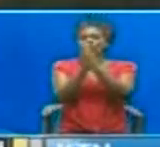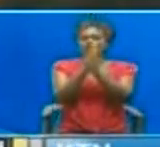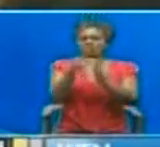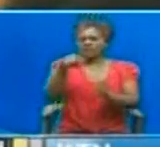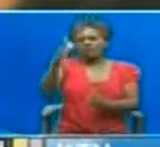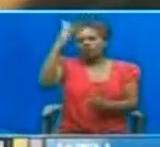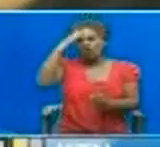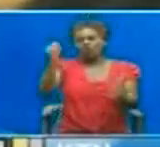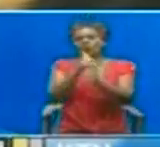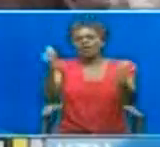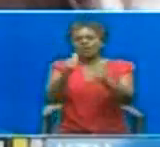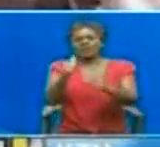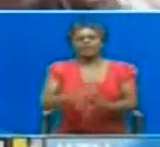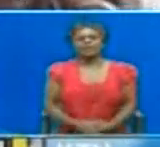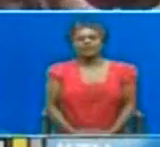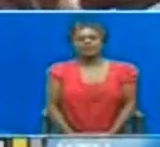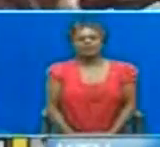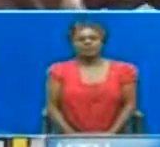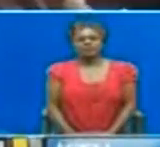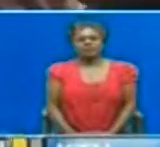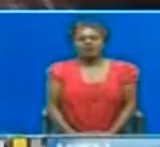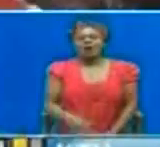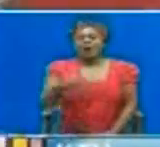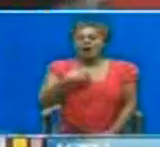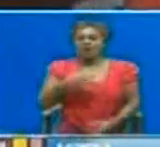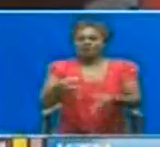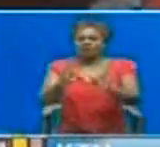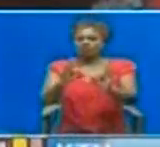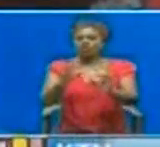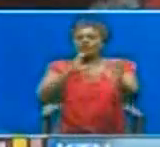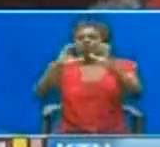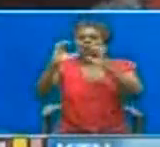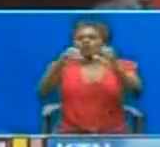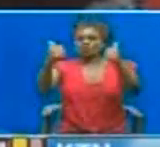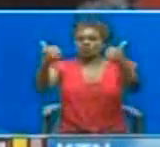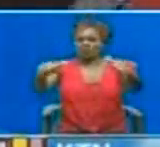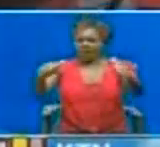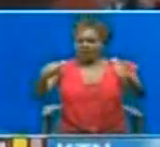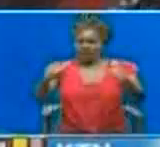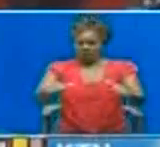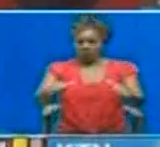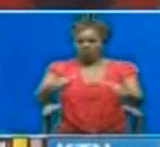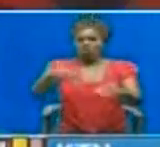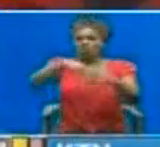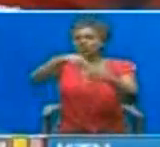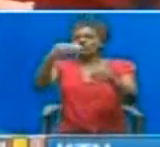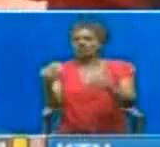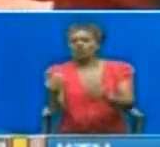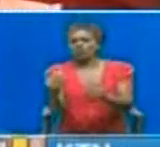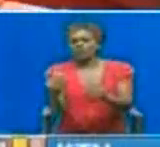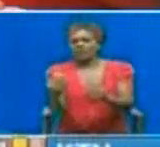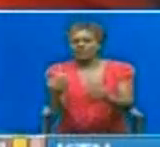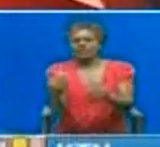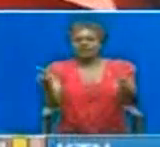is a well-known Raila AD. I'm yet to get official communication regarding Jekakimba's stepping down